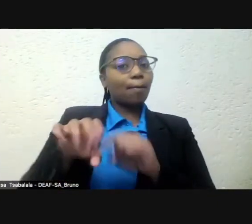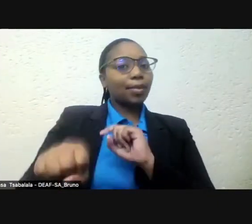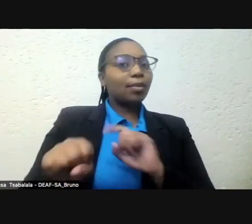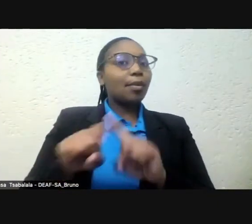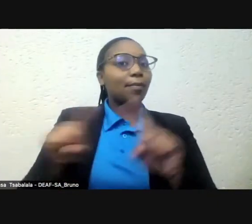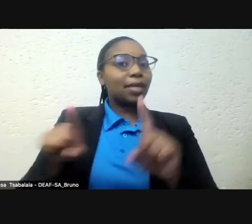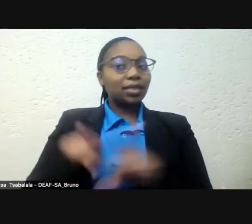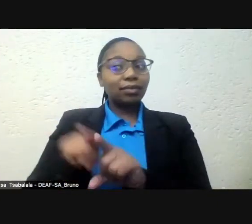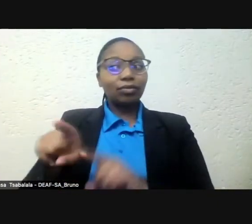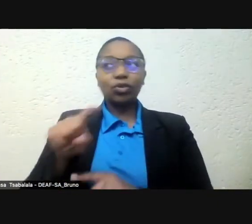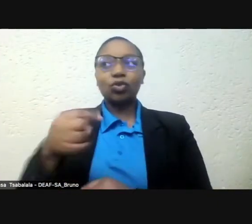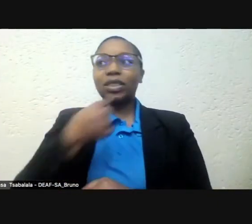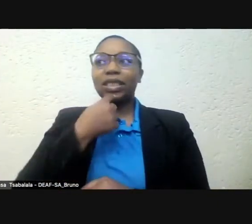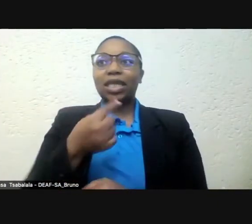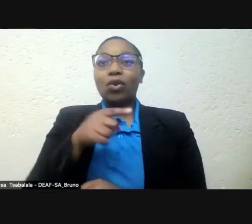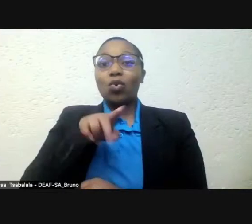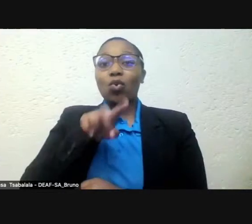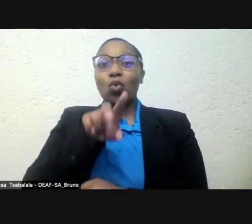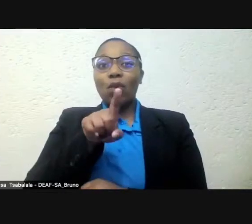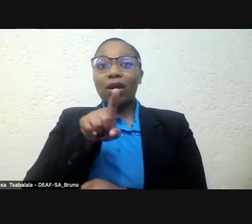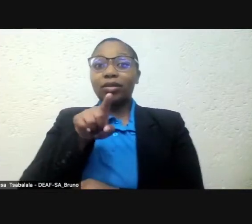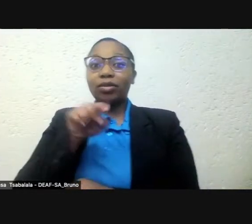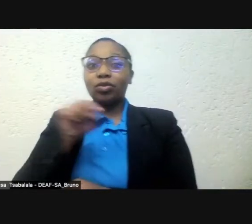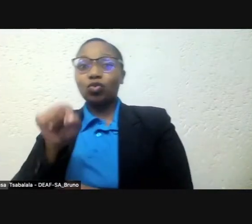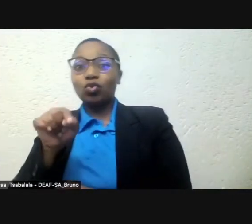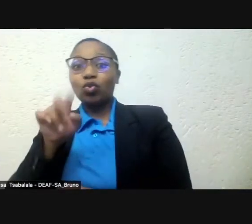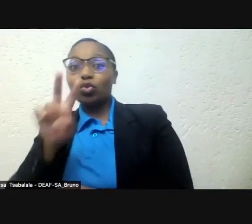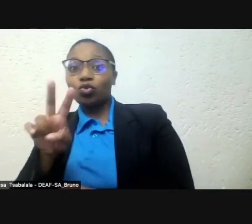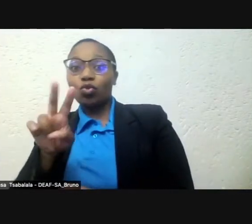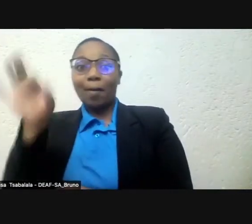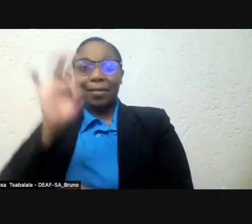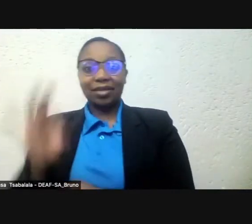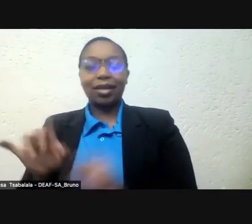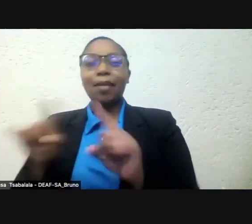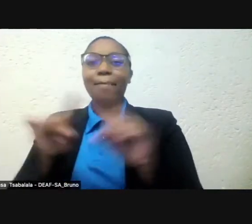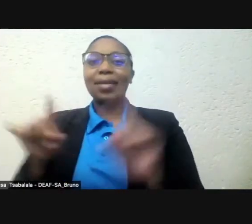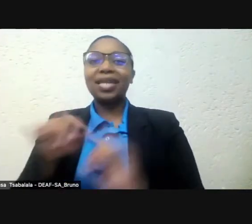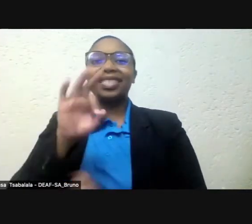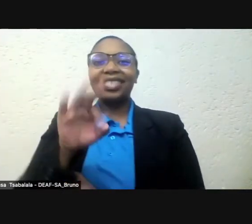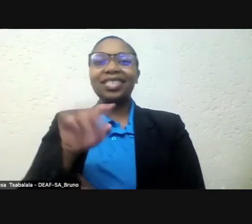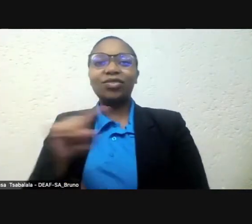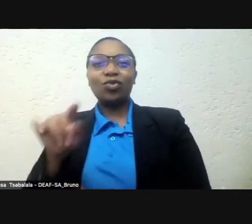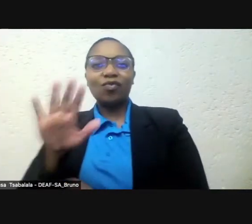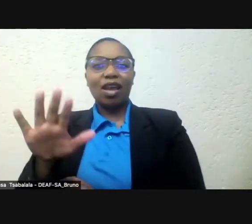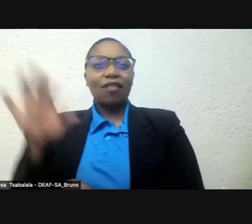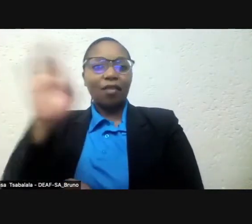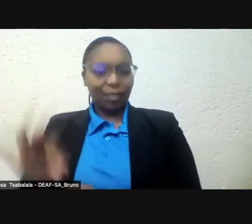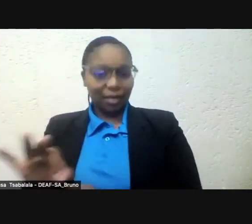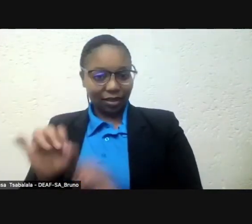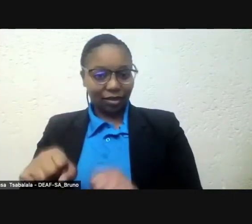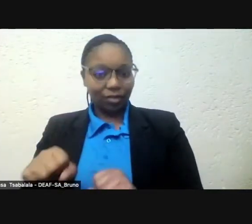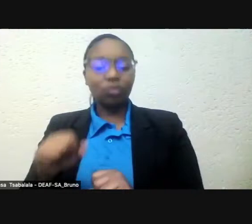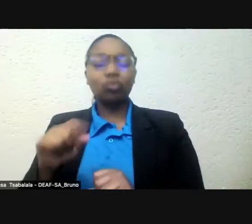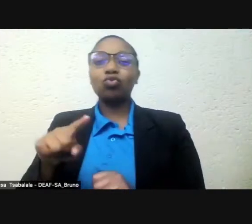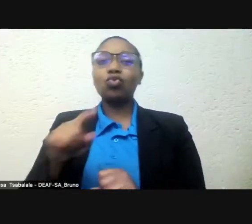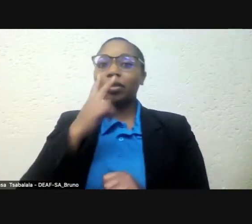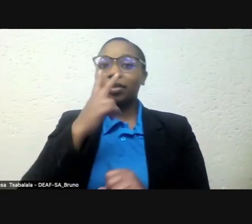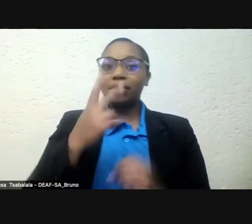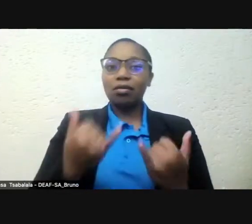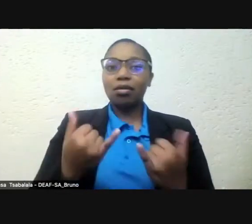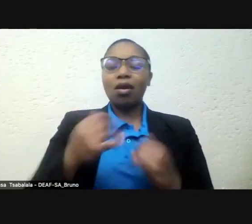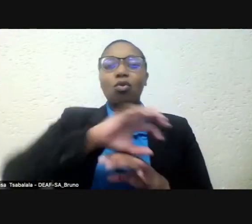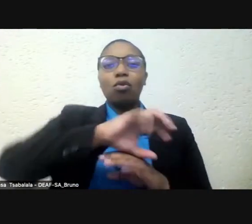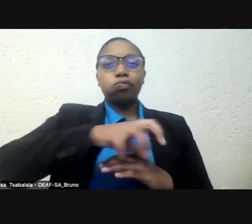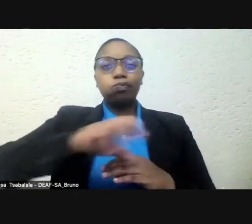to 2%, but between 3 and 5% positivity rate. So every area in the country is starting to register high levels